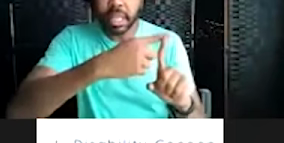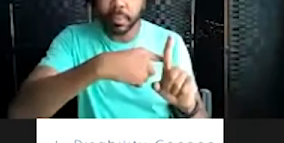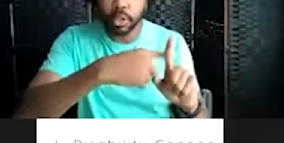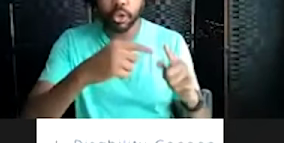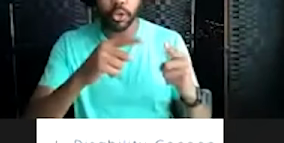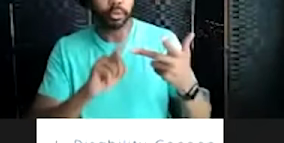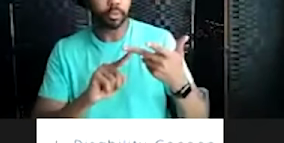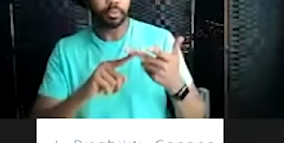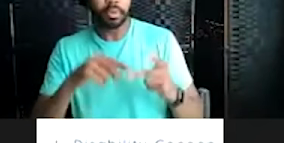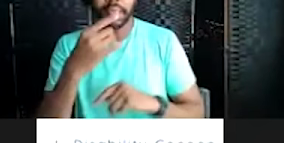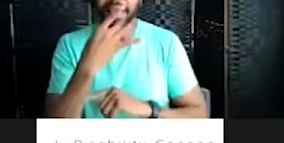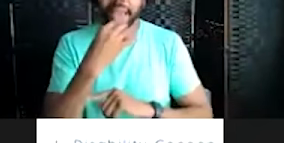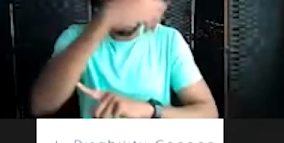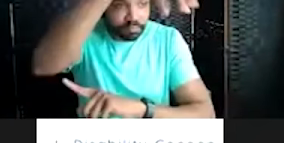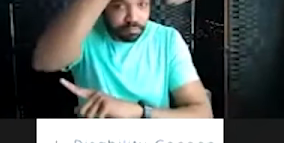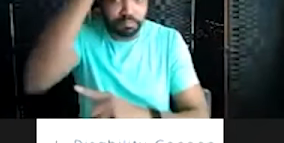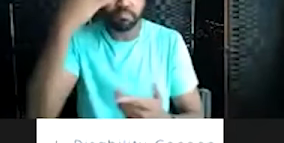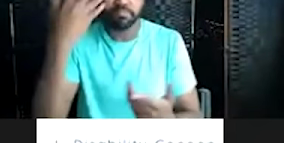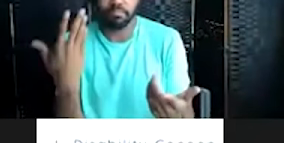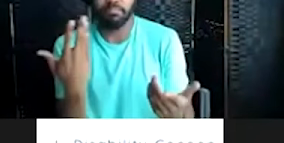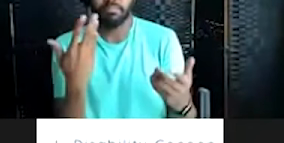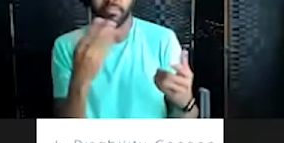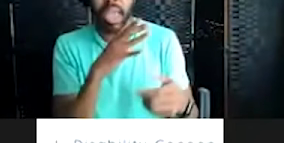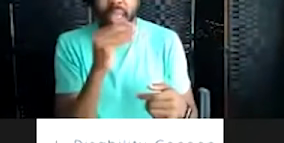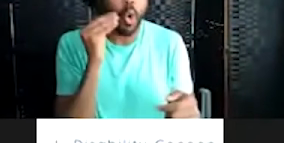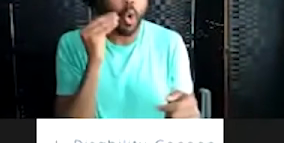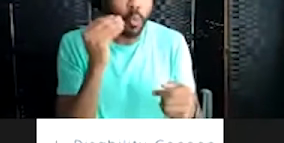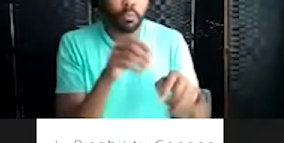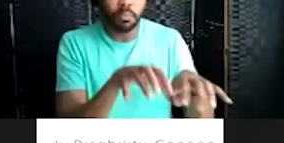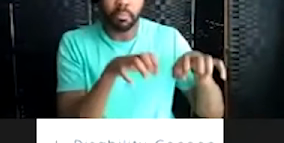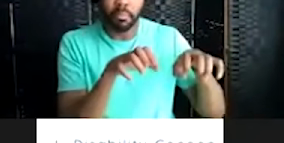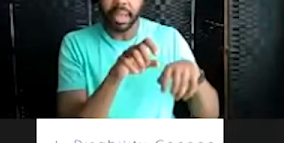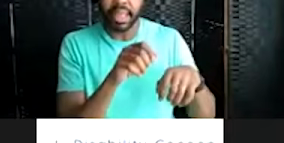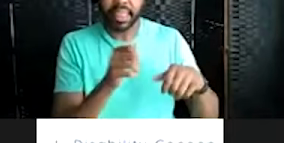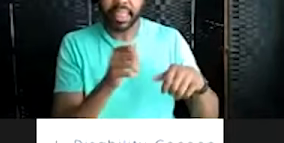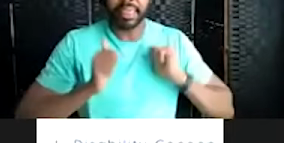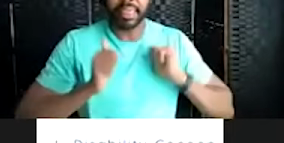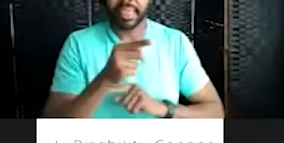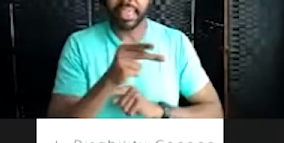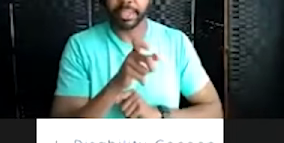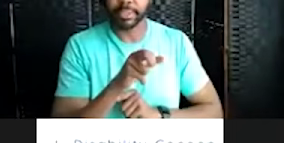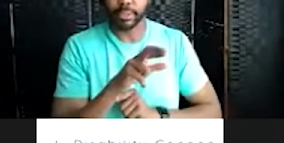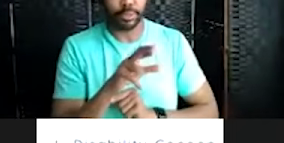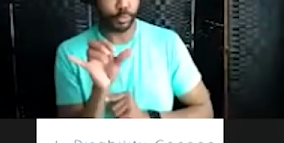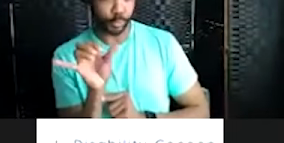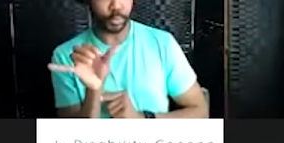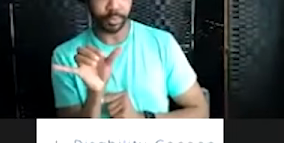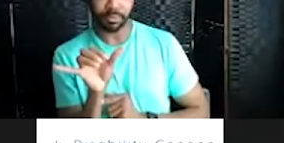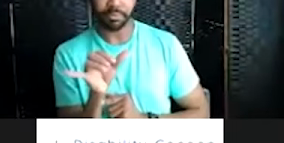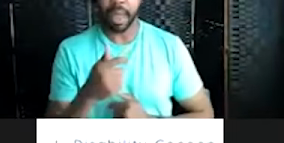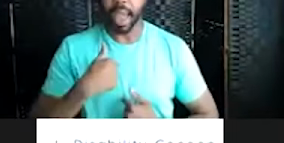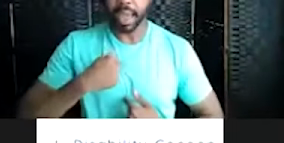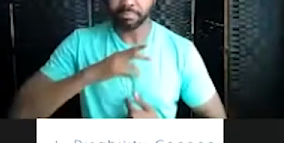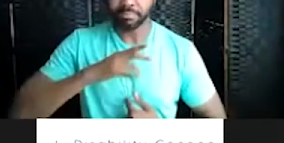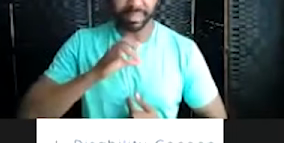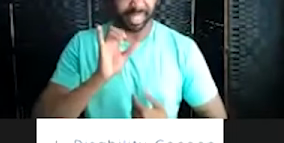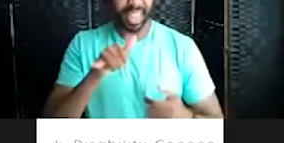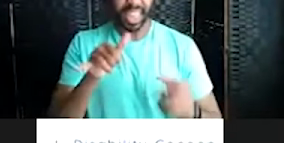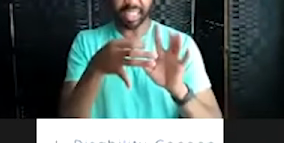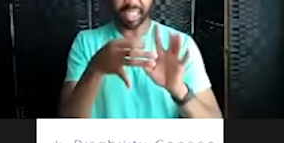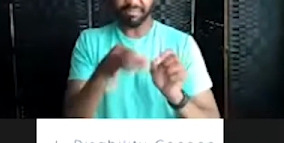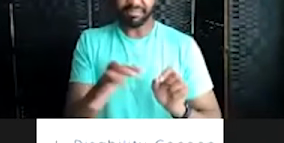a home theater remotely. What I really like about that definition in particular is it does cover the gambit of